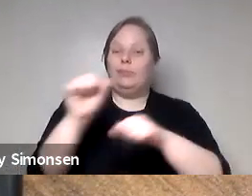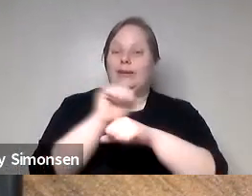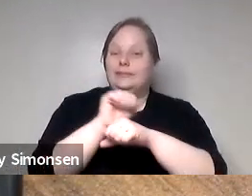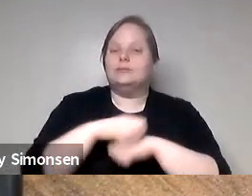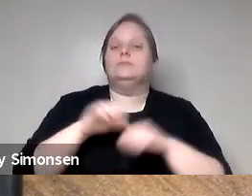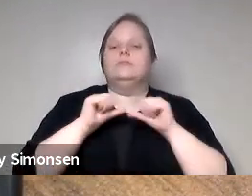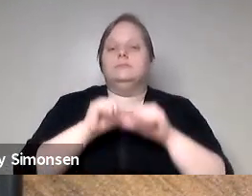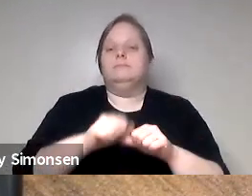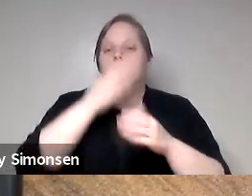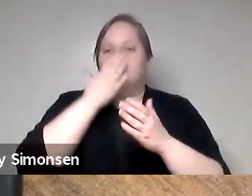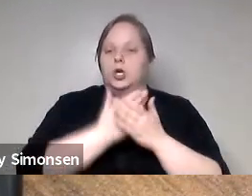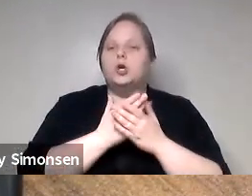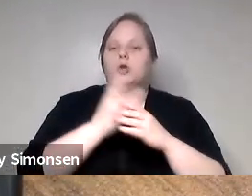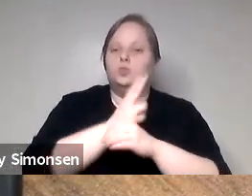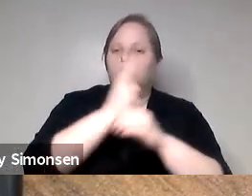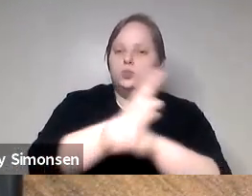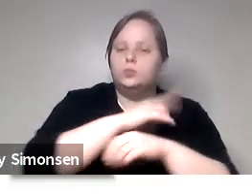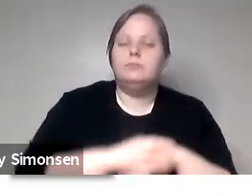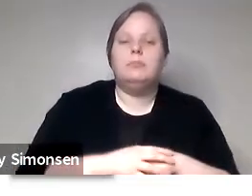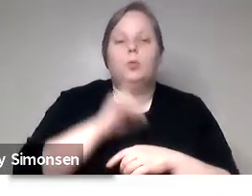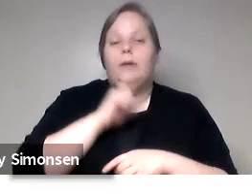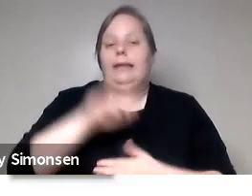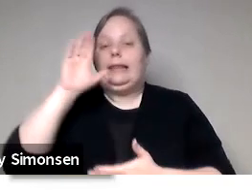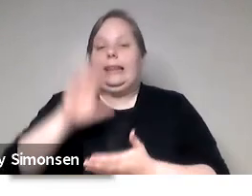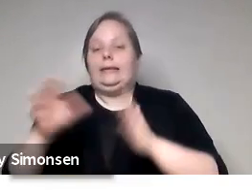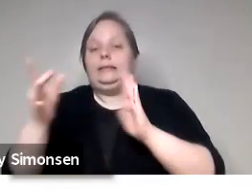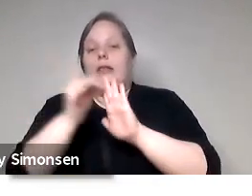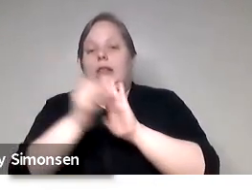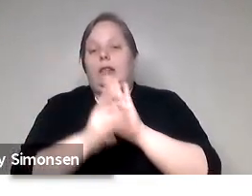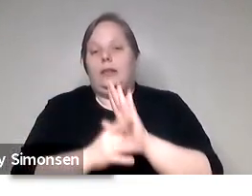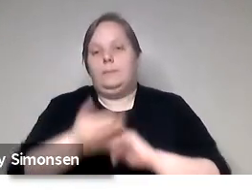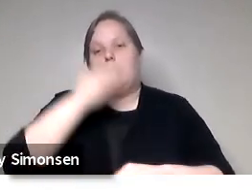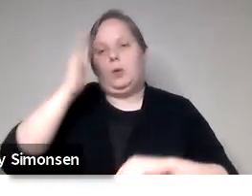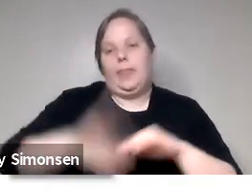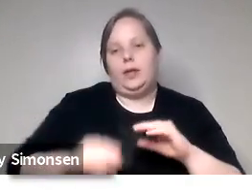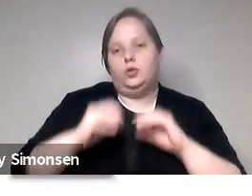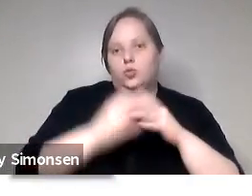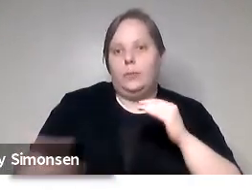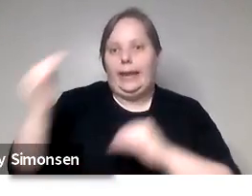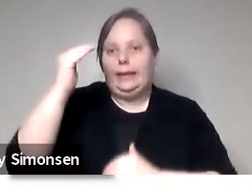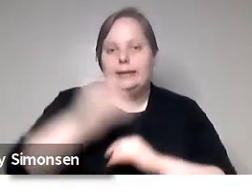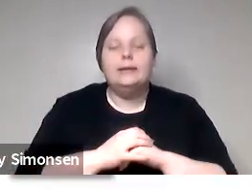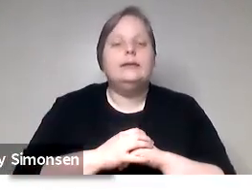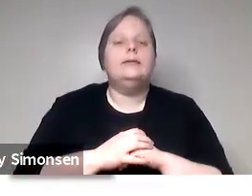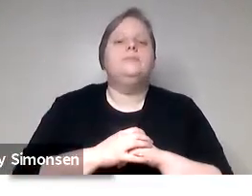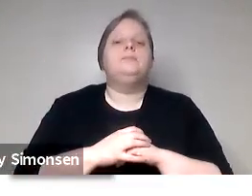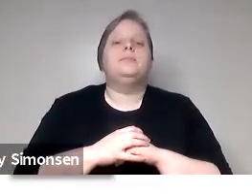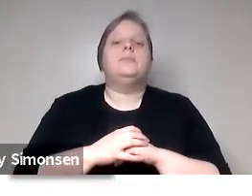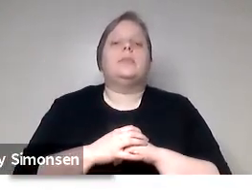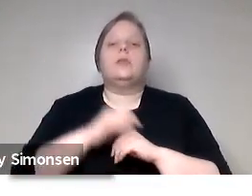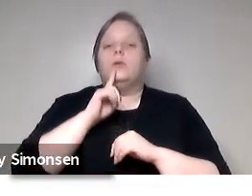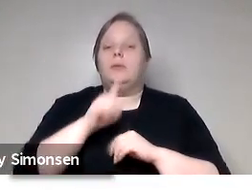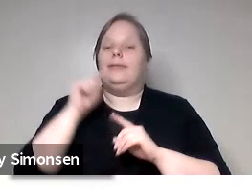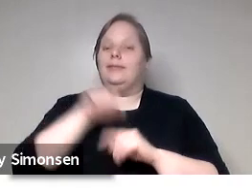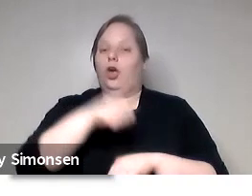and less is more, and I'm going to show you why less is more. We're not going to be on this very quickly, but I